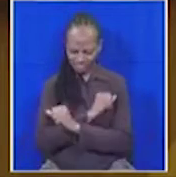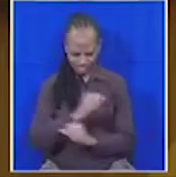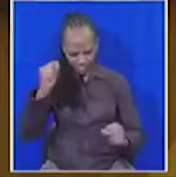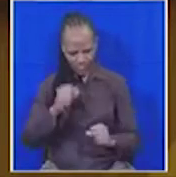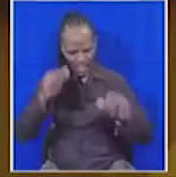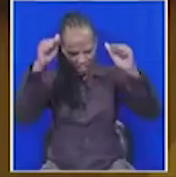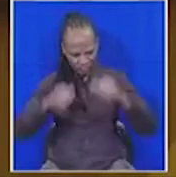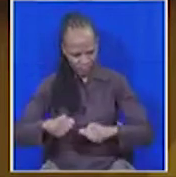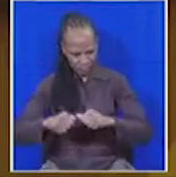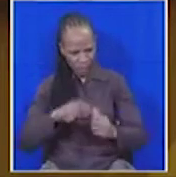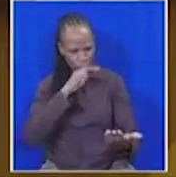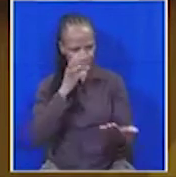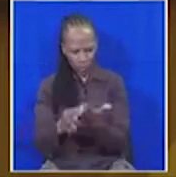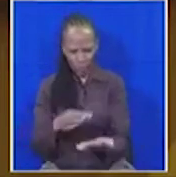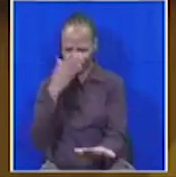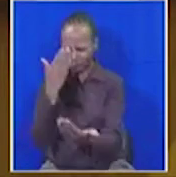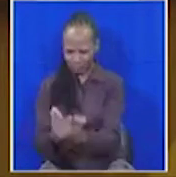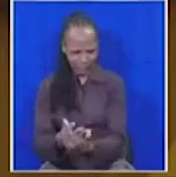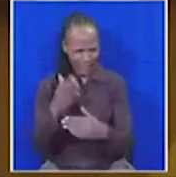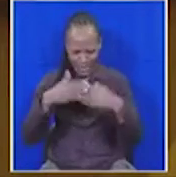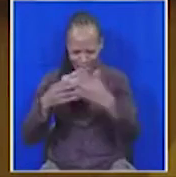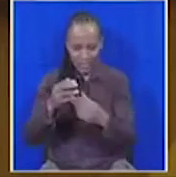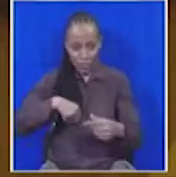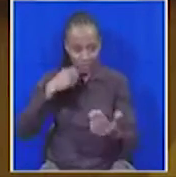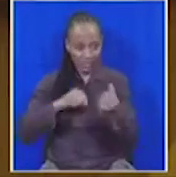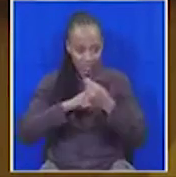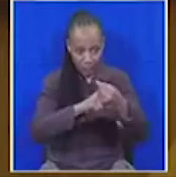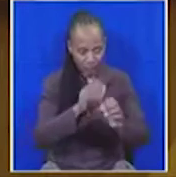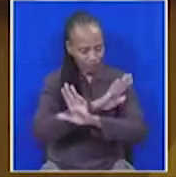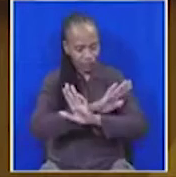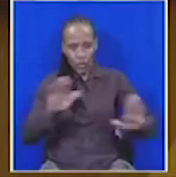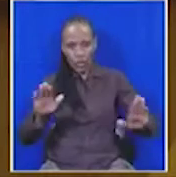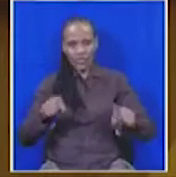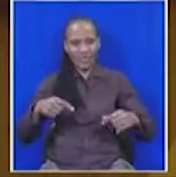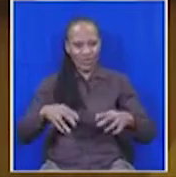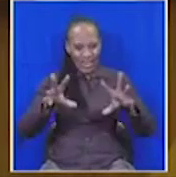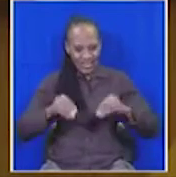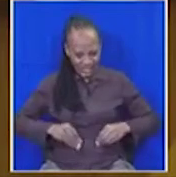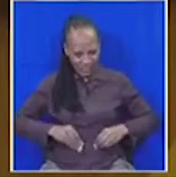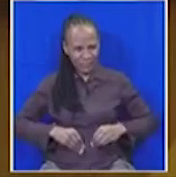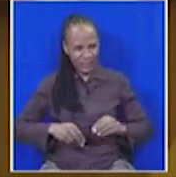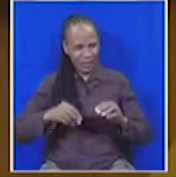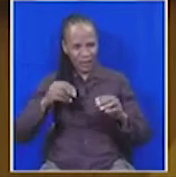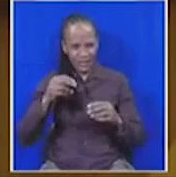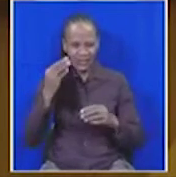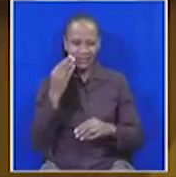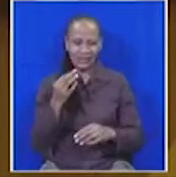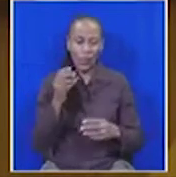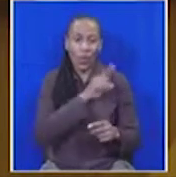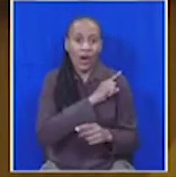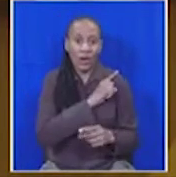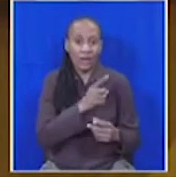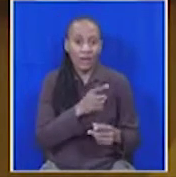to any proposal that will allow social ills to become acceptable and regulated in cyberspace simply for